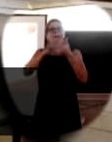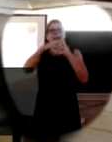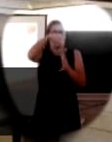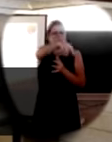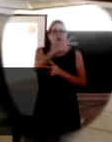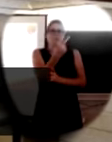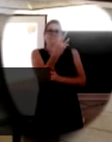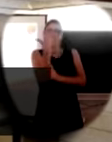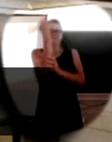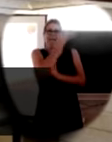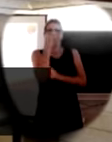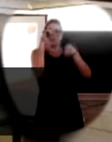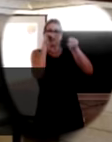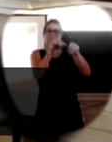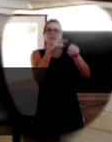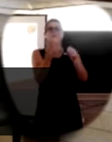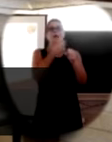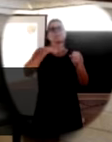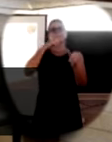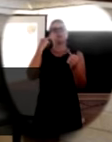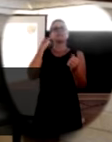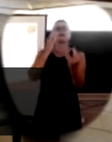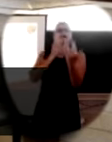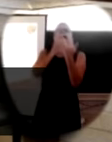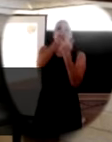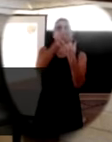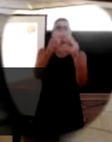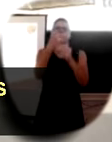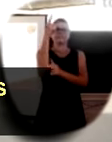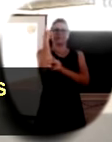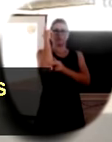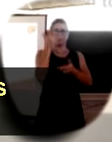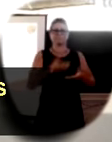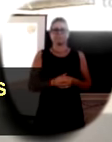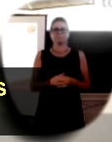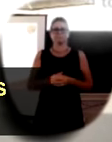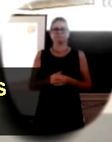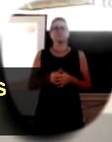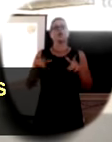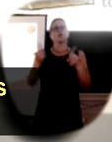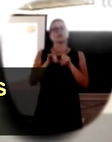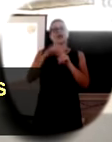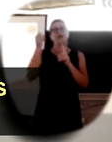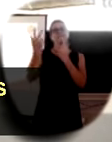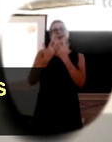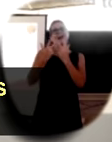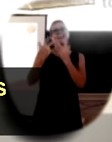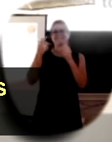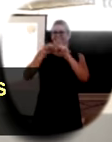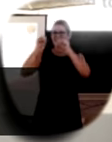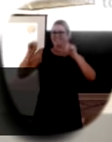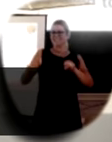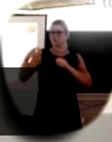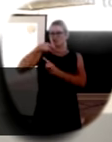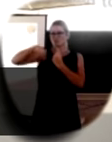is teaching in the classroom to make it more accessible for the deaf student is better. There's also a lot of systemic things going on at the